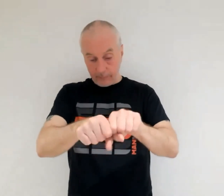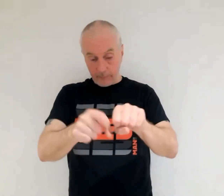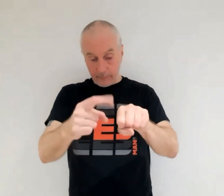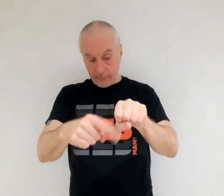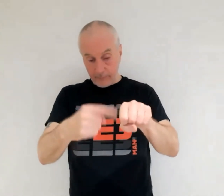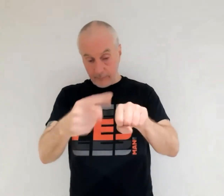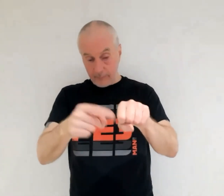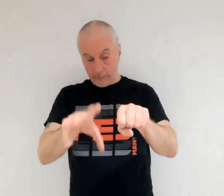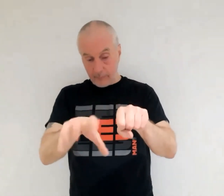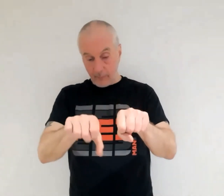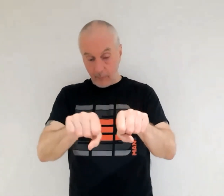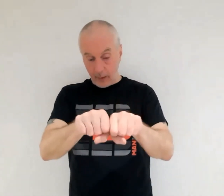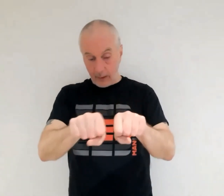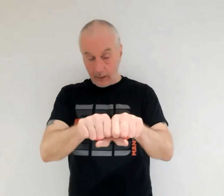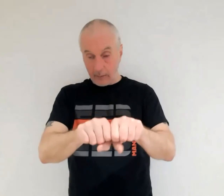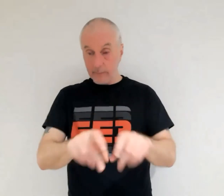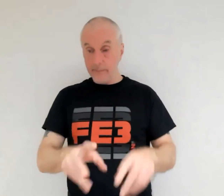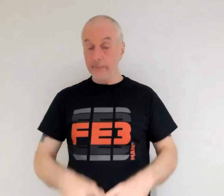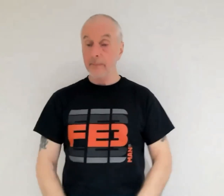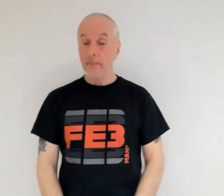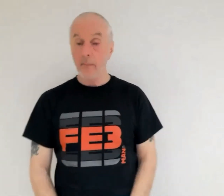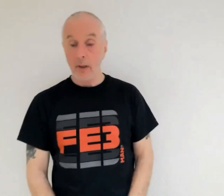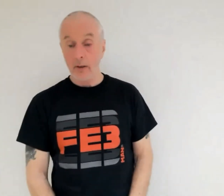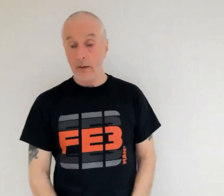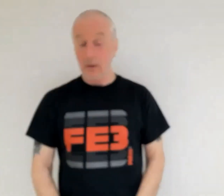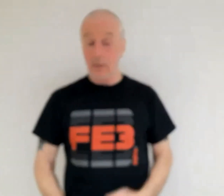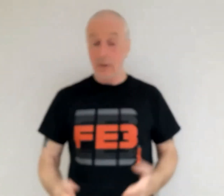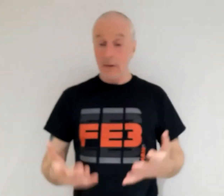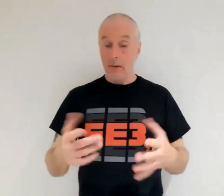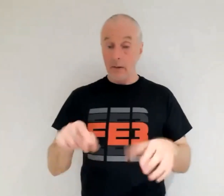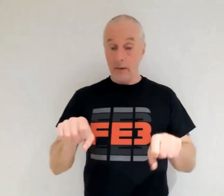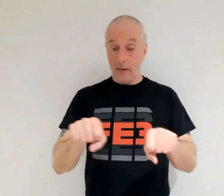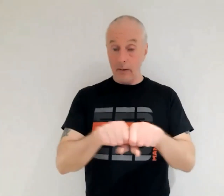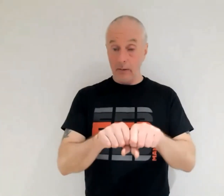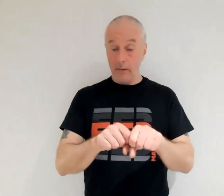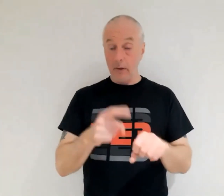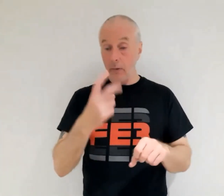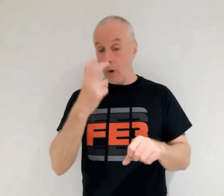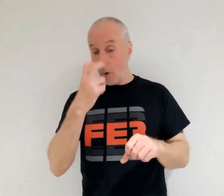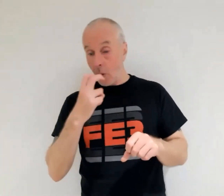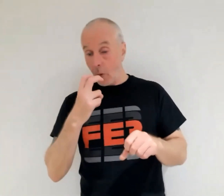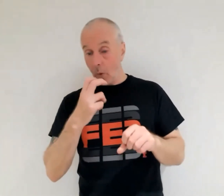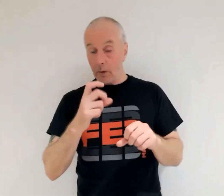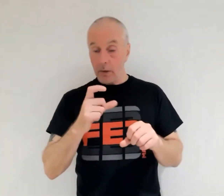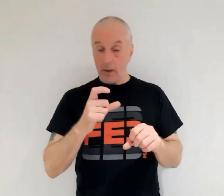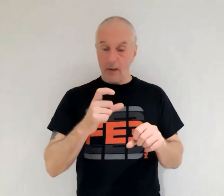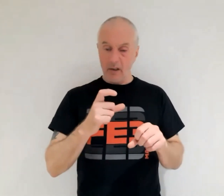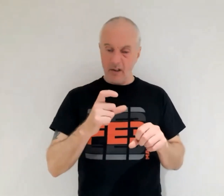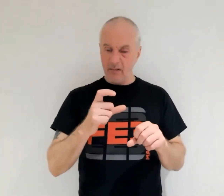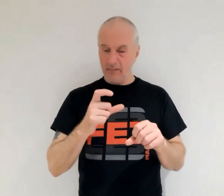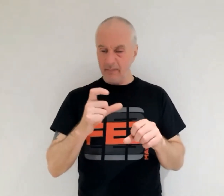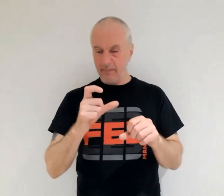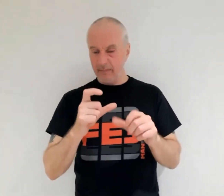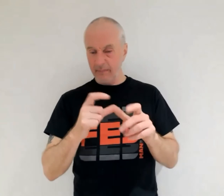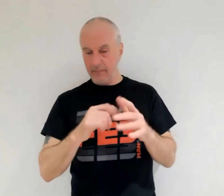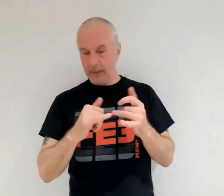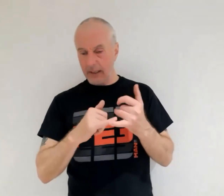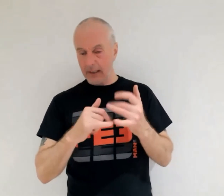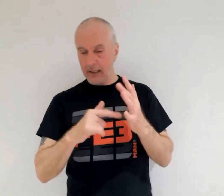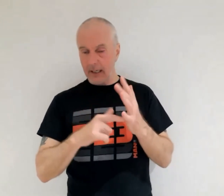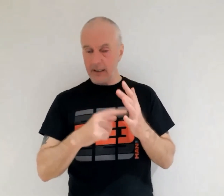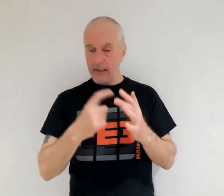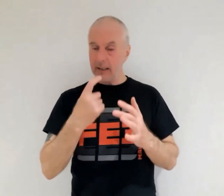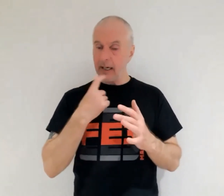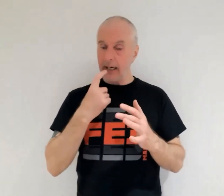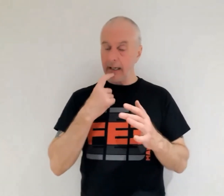of gas, it's sort of old cast iron pipe with lead yarn, which is basically what